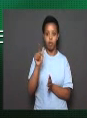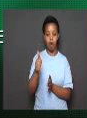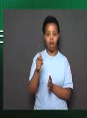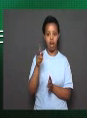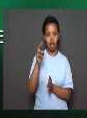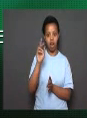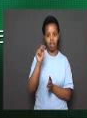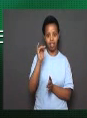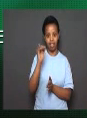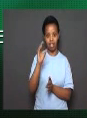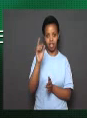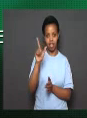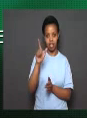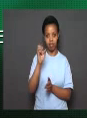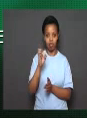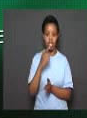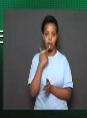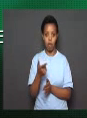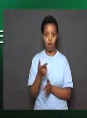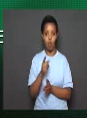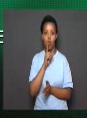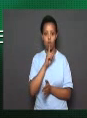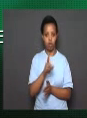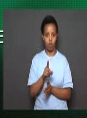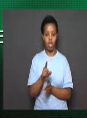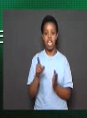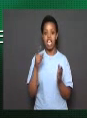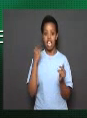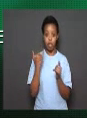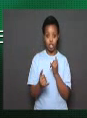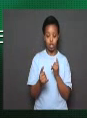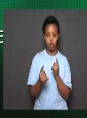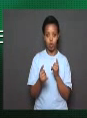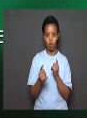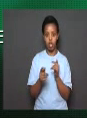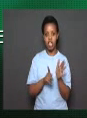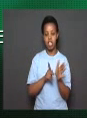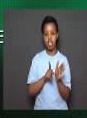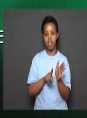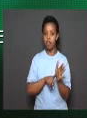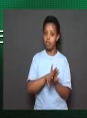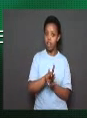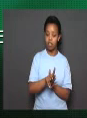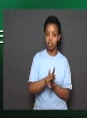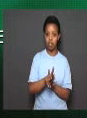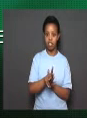last statement, "Viruses do not contain genetic material," is